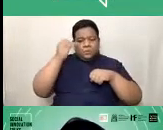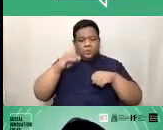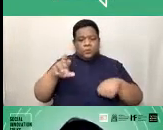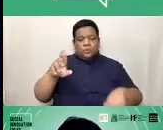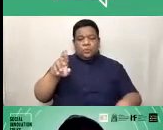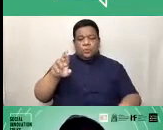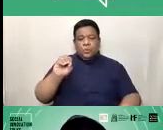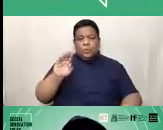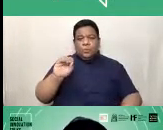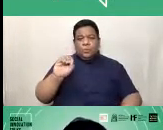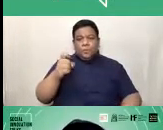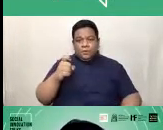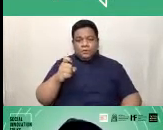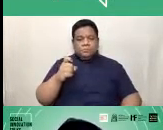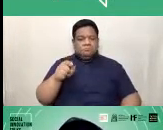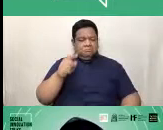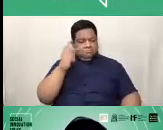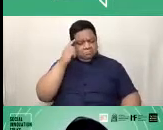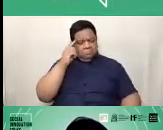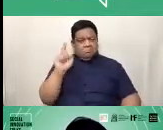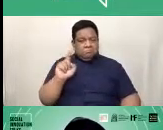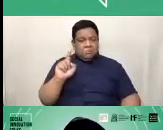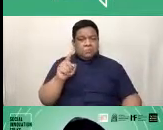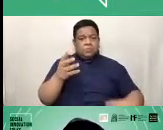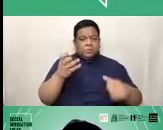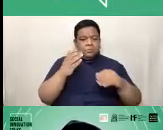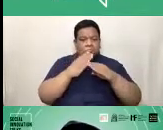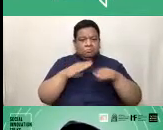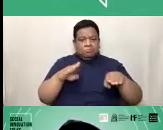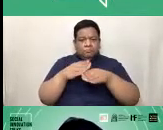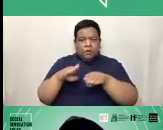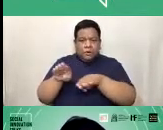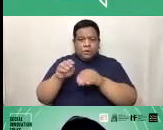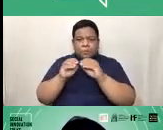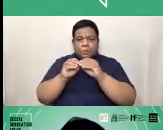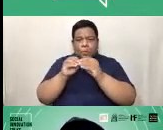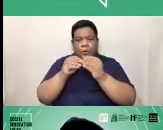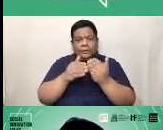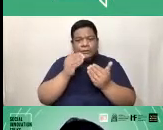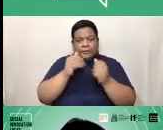many might be overwhelming or mysterious, and we want to break them down into more easy to understand